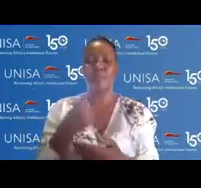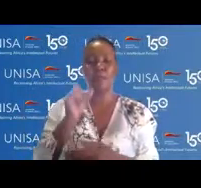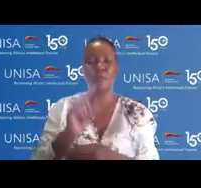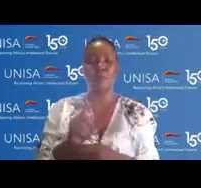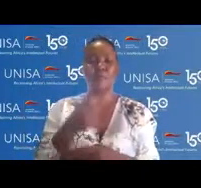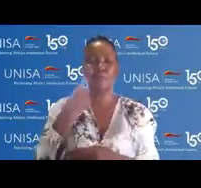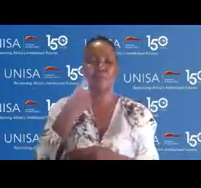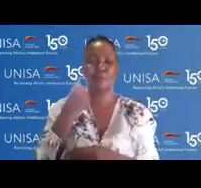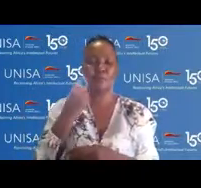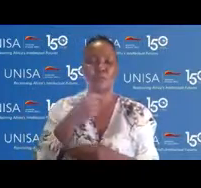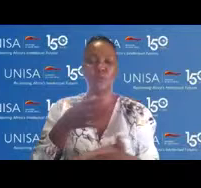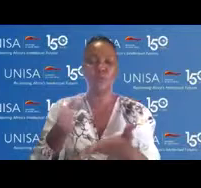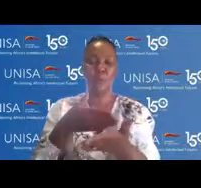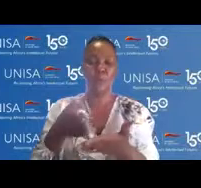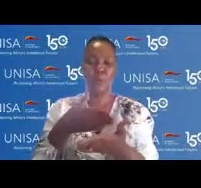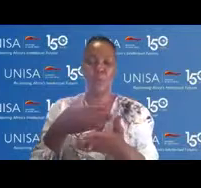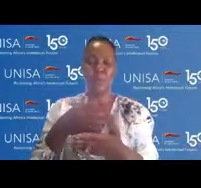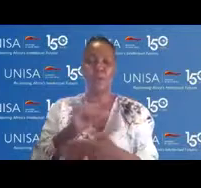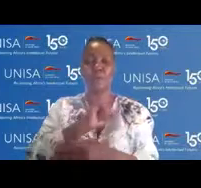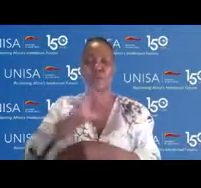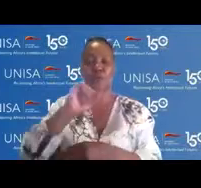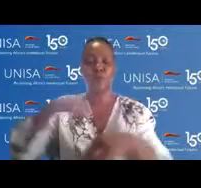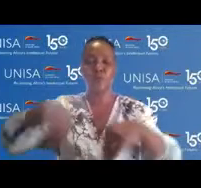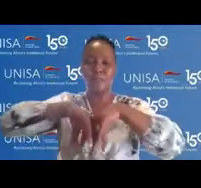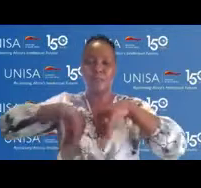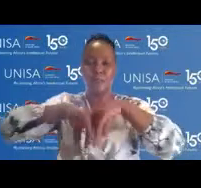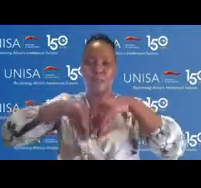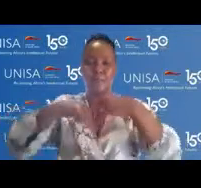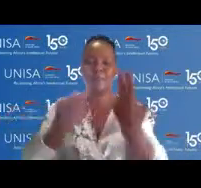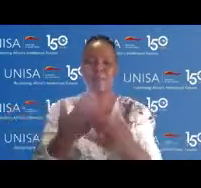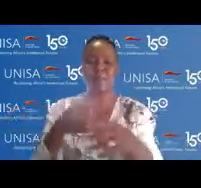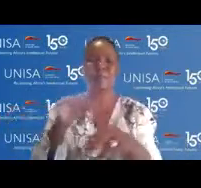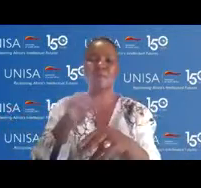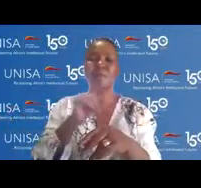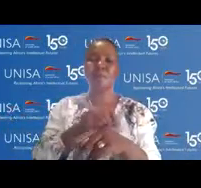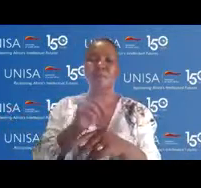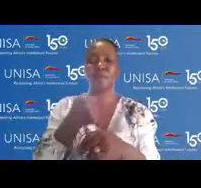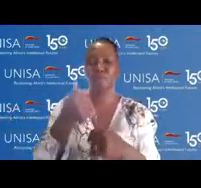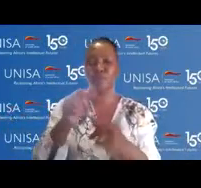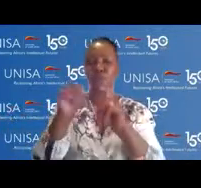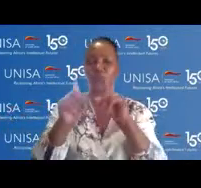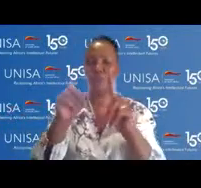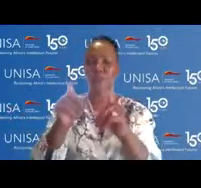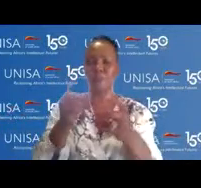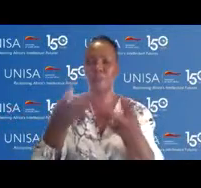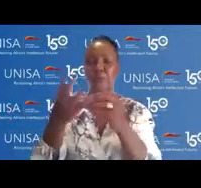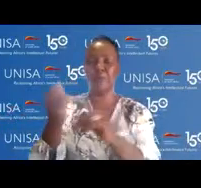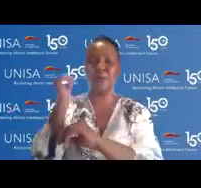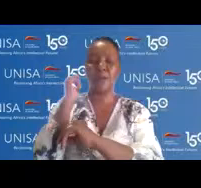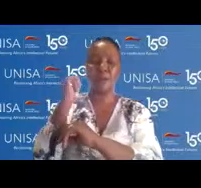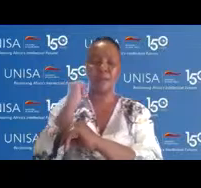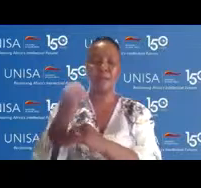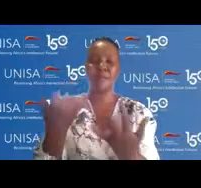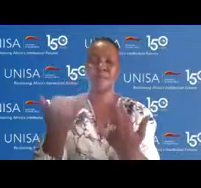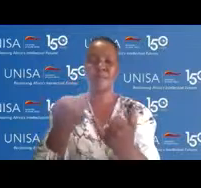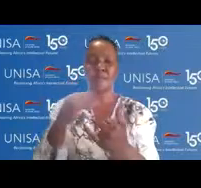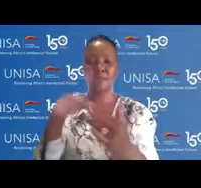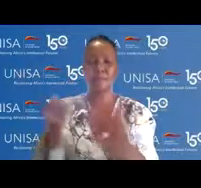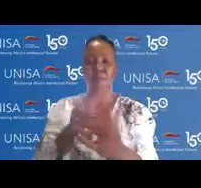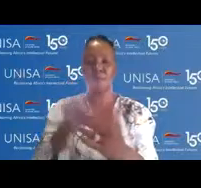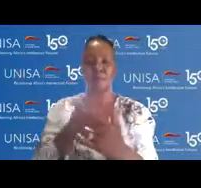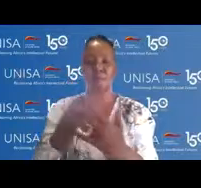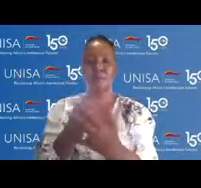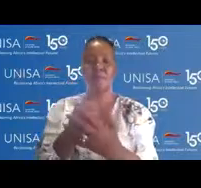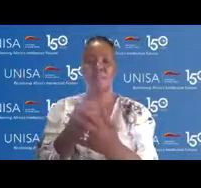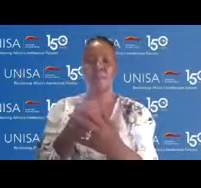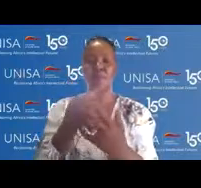sorry, your recycle bin. So there we go, guys. It's a very good question that we got from yesterday. And now you'll see it recalculates my storage space.